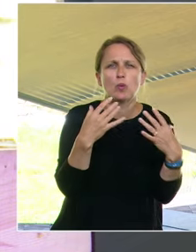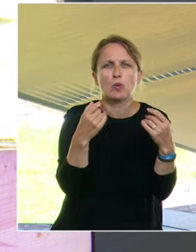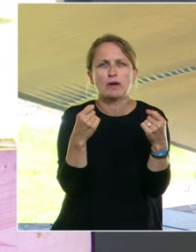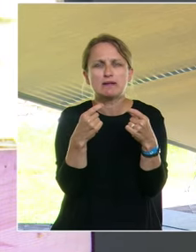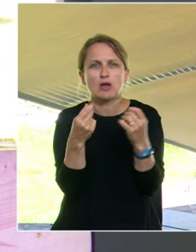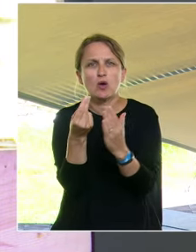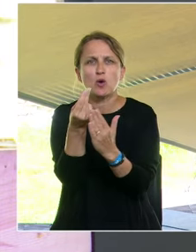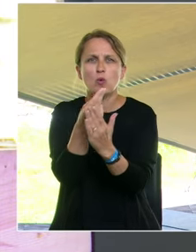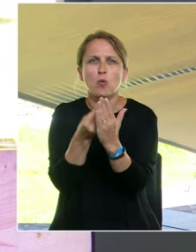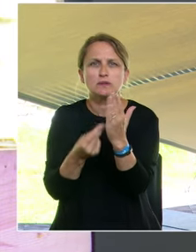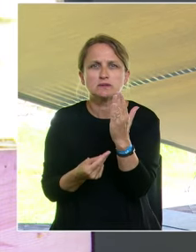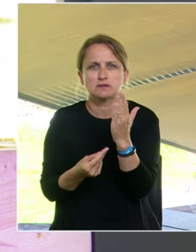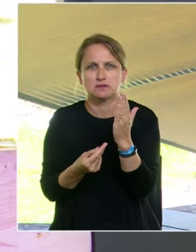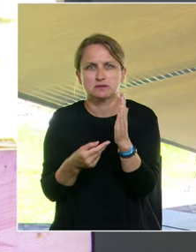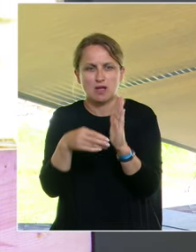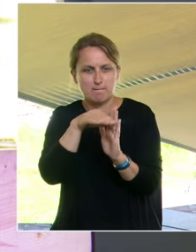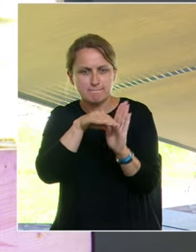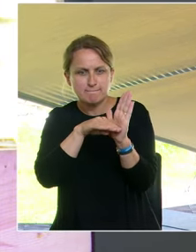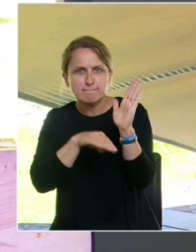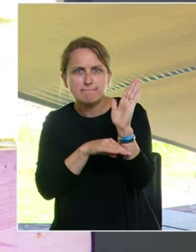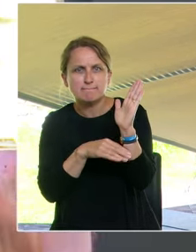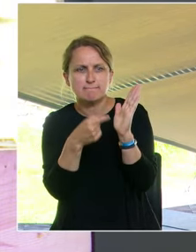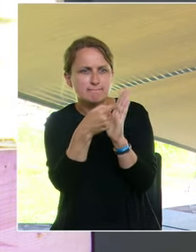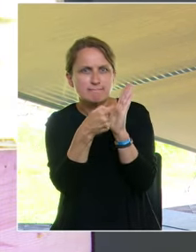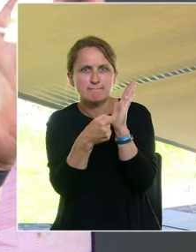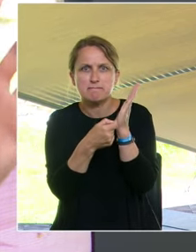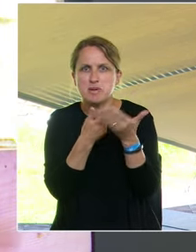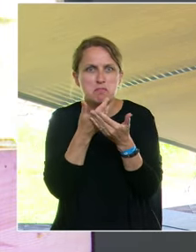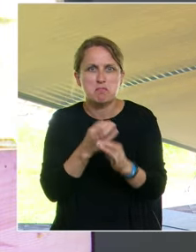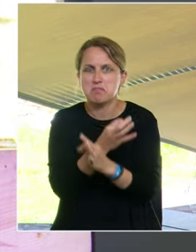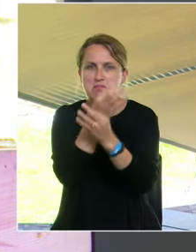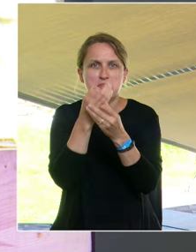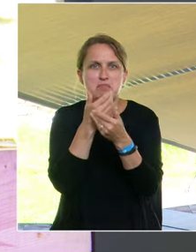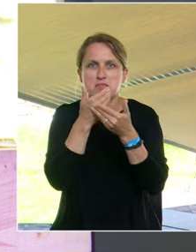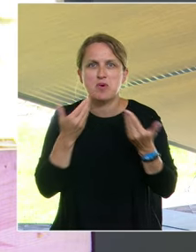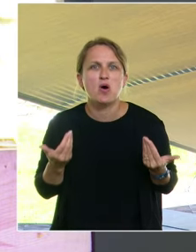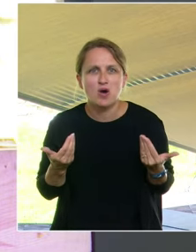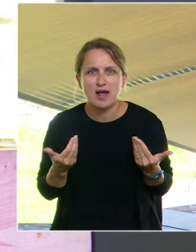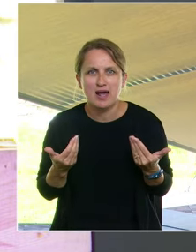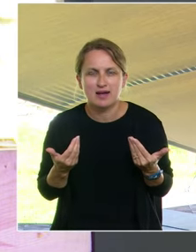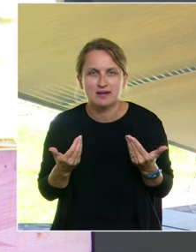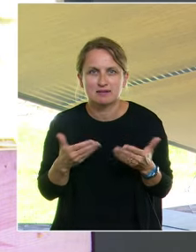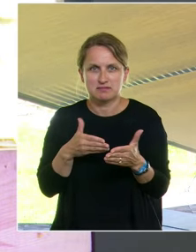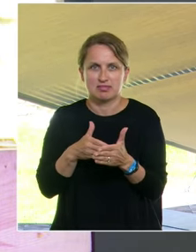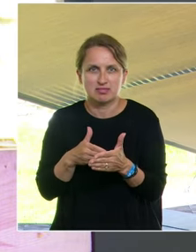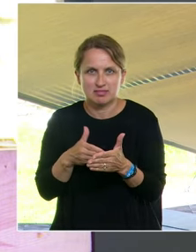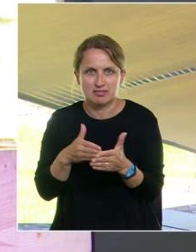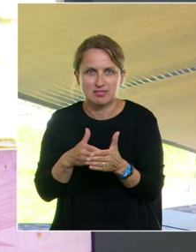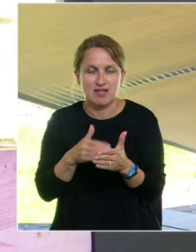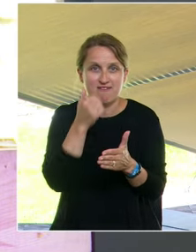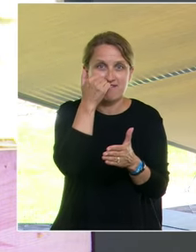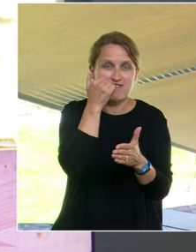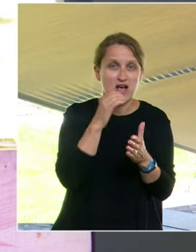terms of policy-wise, kind of nobody's business. Because Minister of Culture was kind of, in a way, stuck with their own